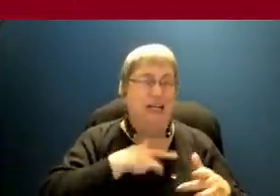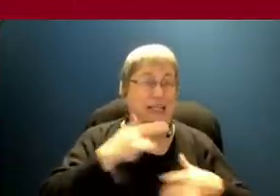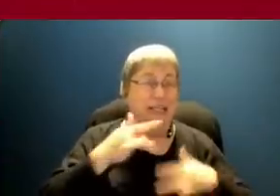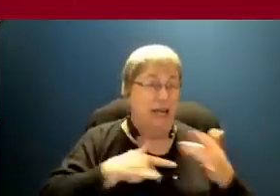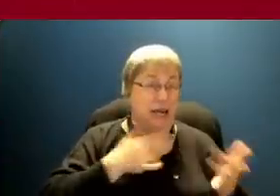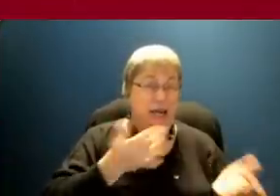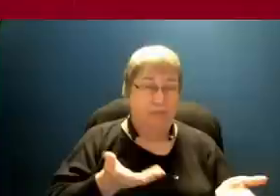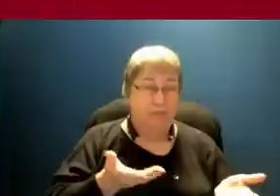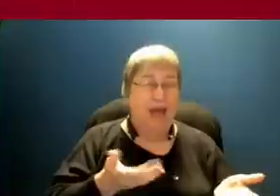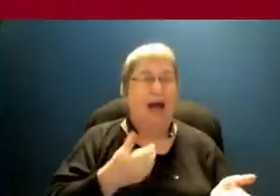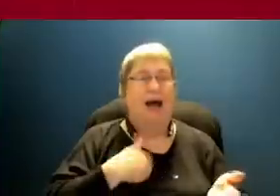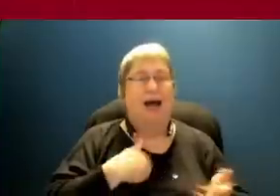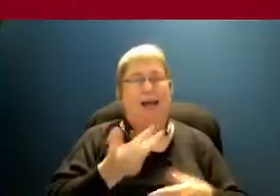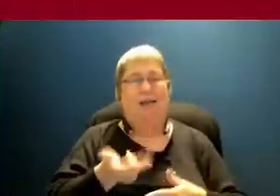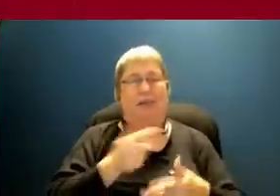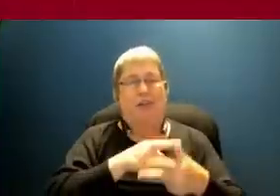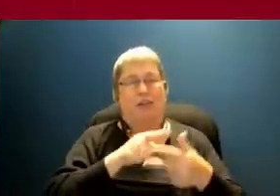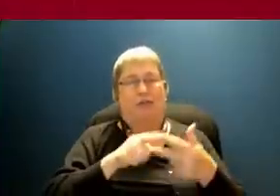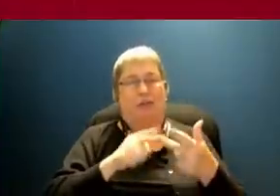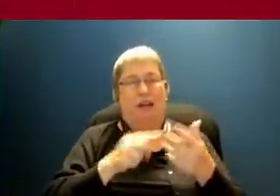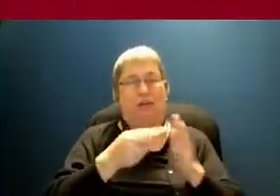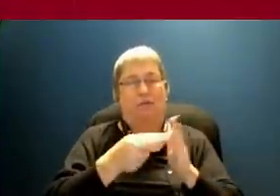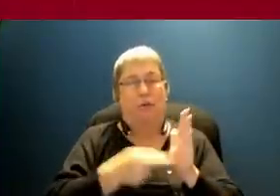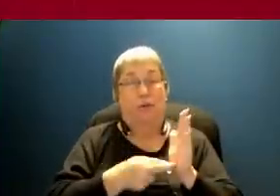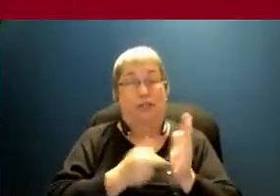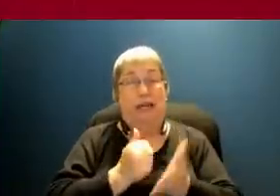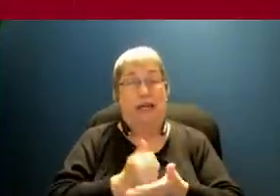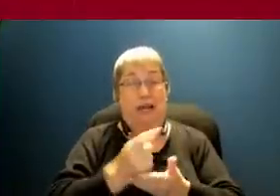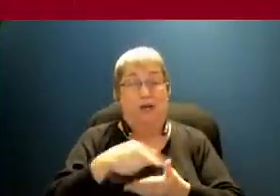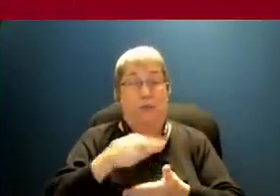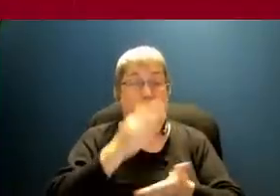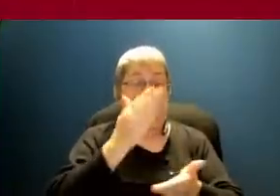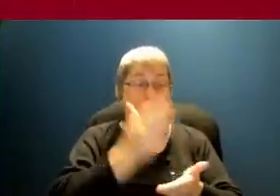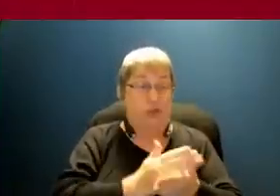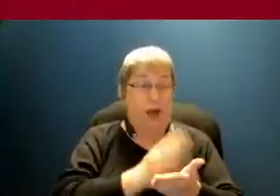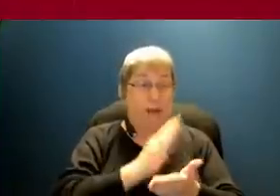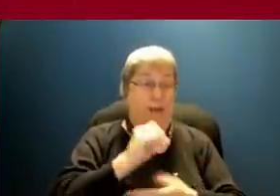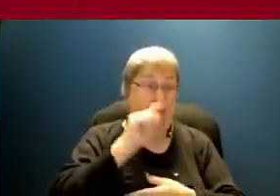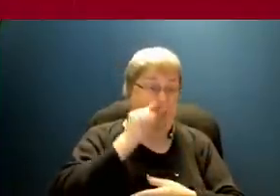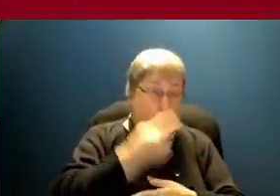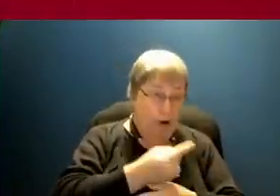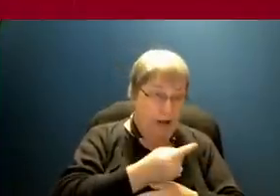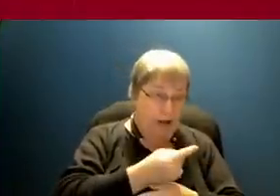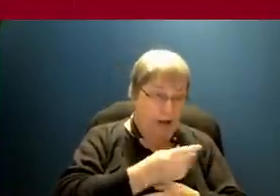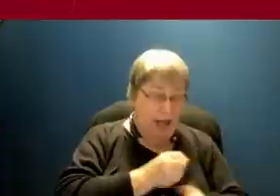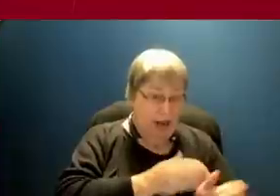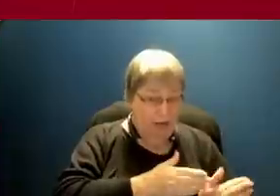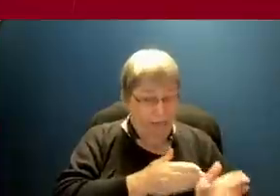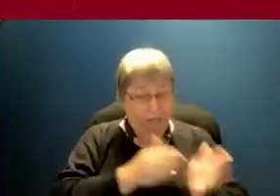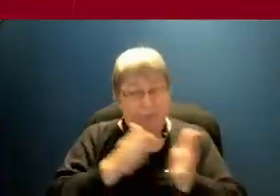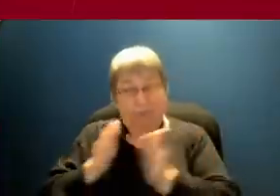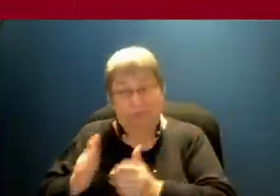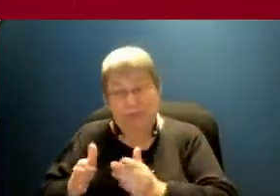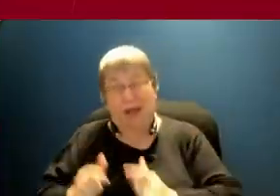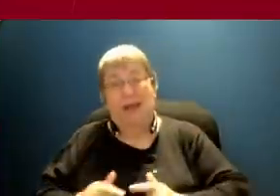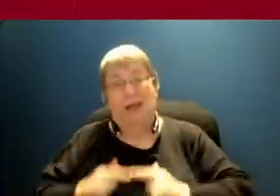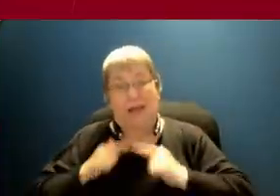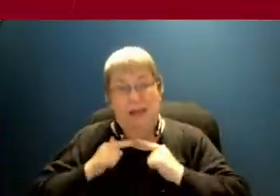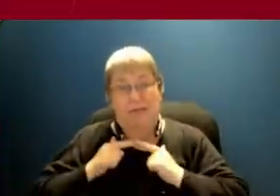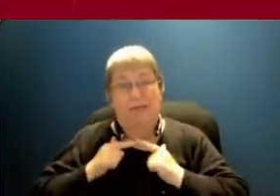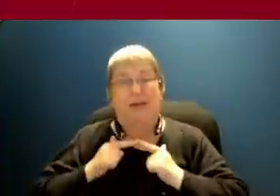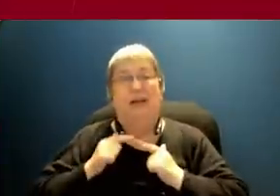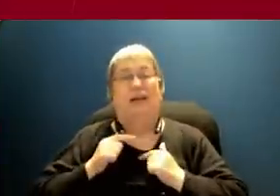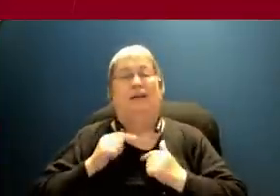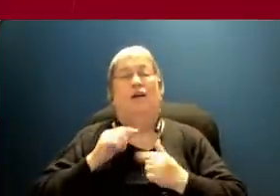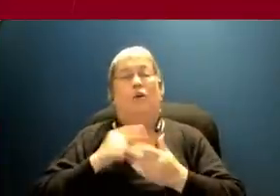rules to help you stop being boring and start living the life that you were meant to live. Rule